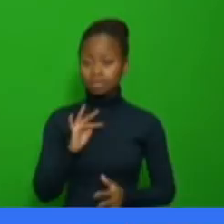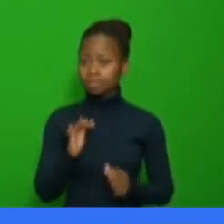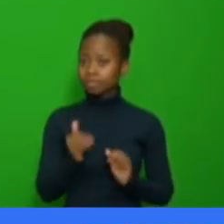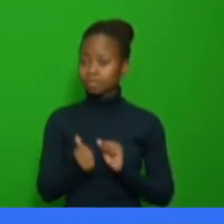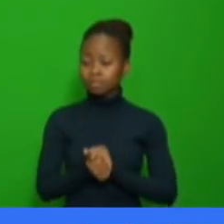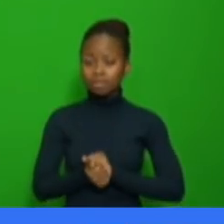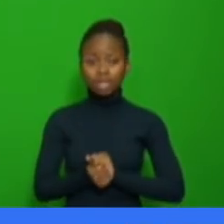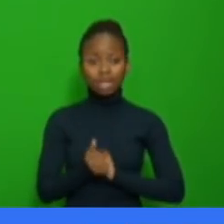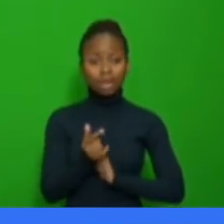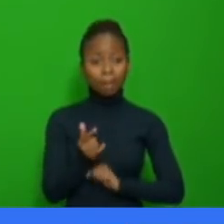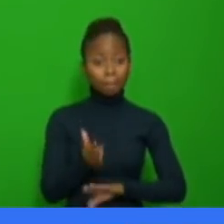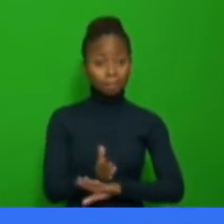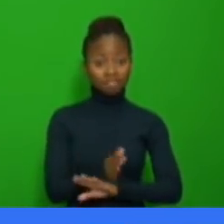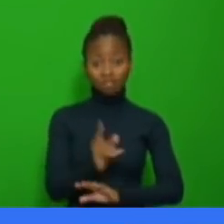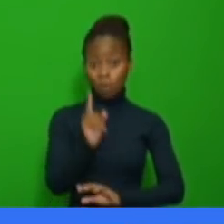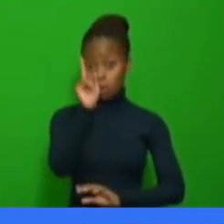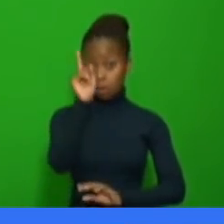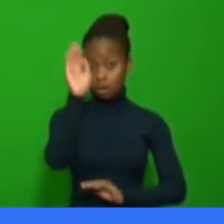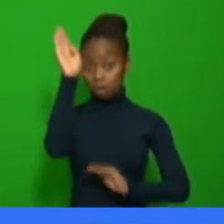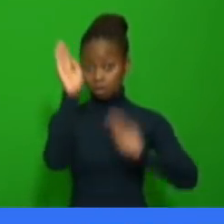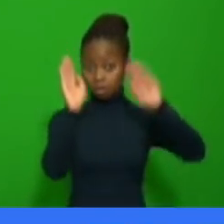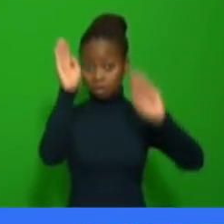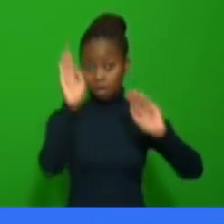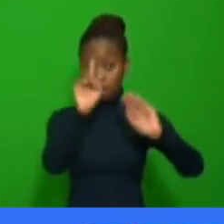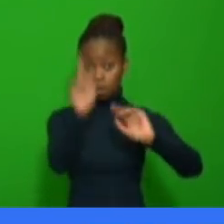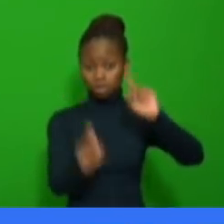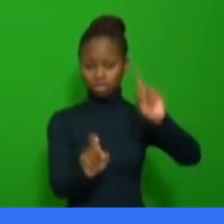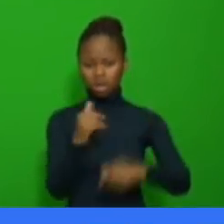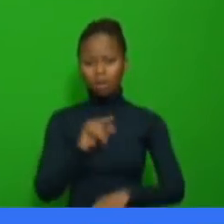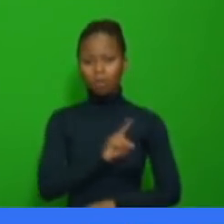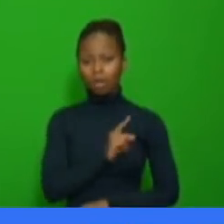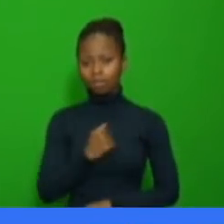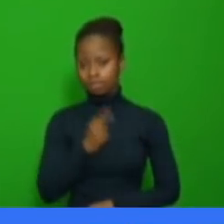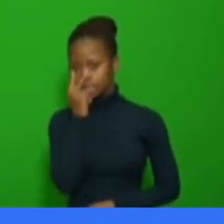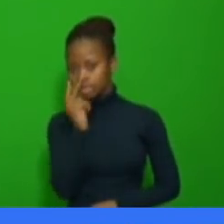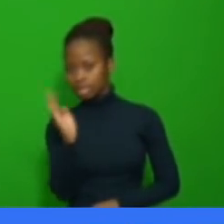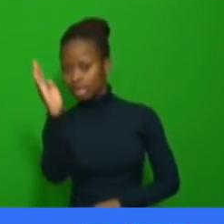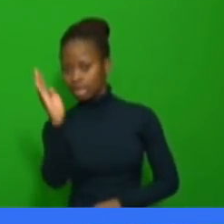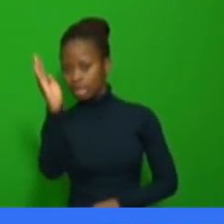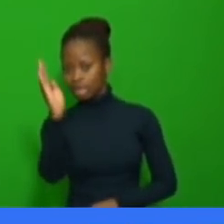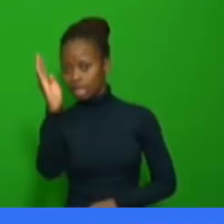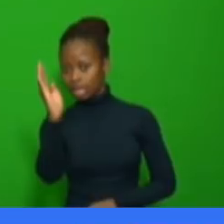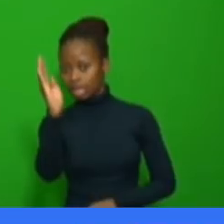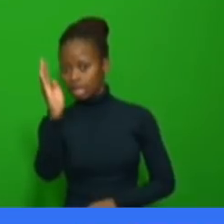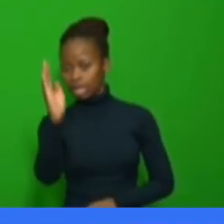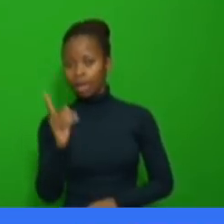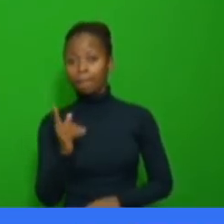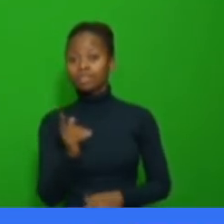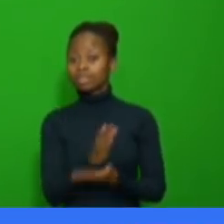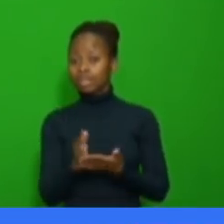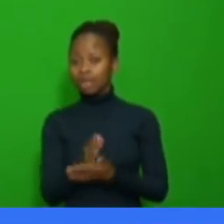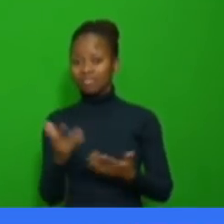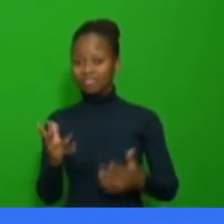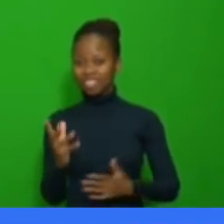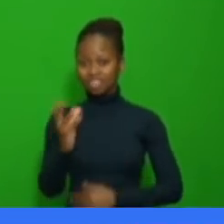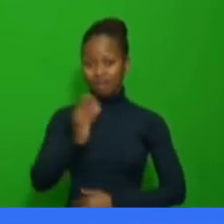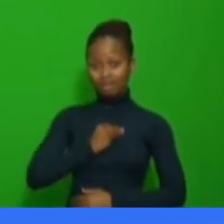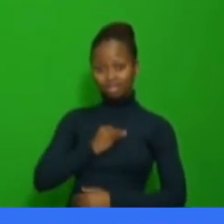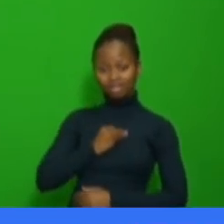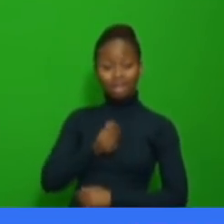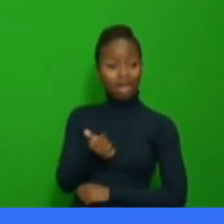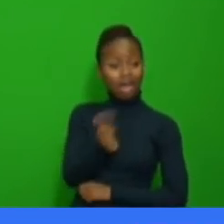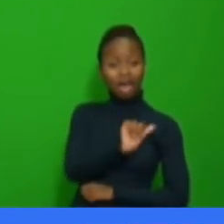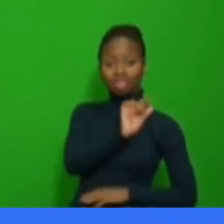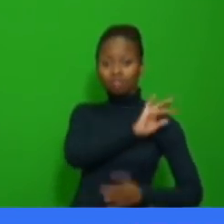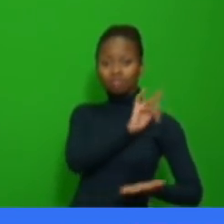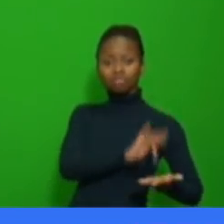take your questions, because there is a question that has been consistently asked, when are you feeling the other